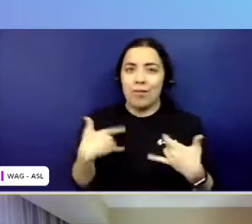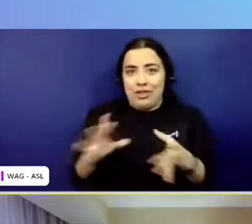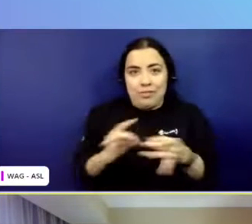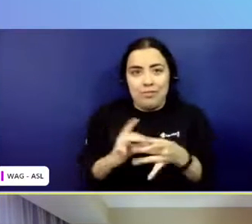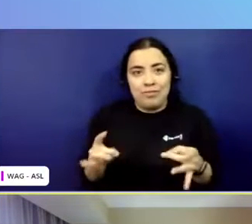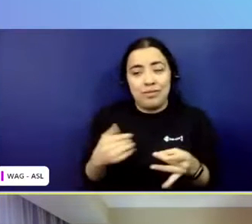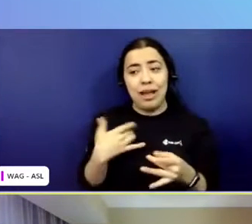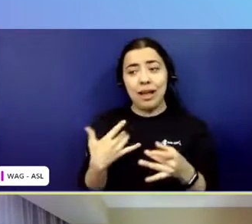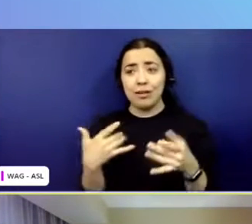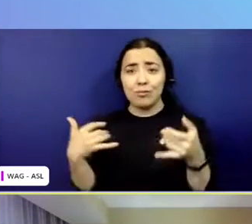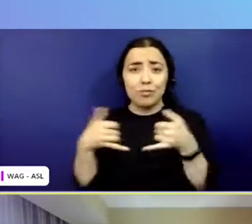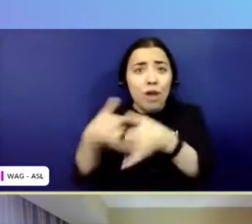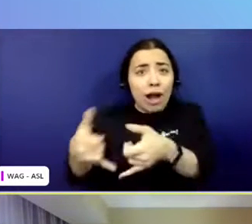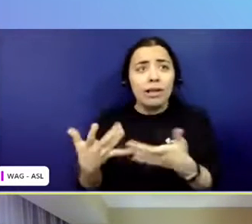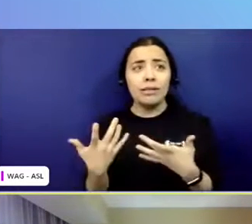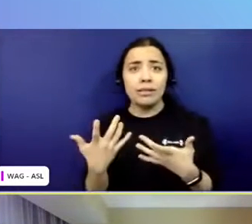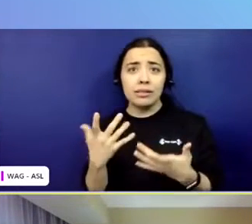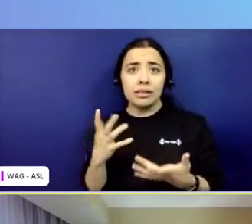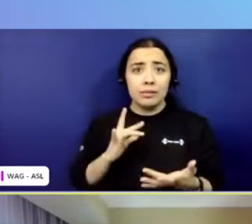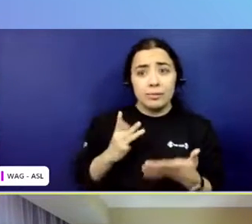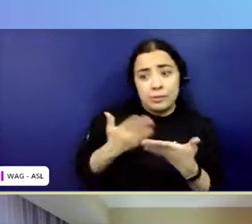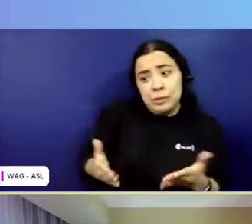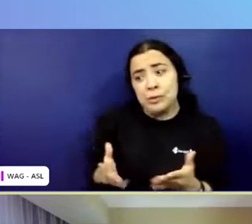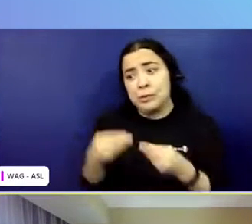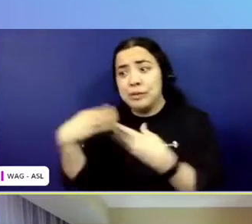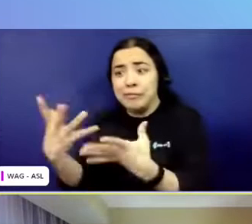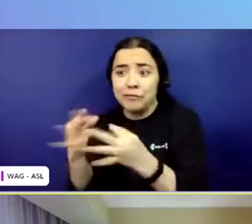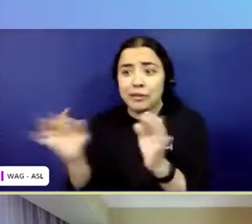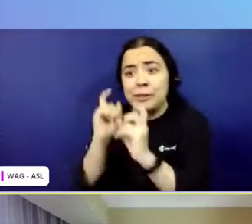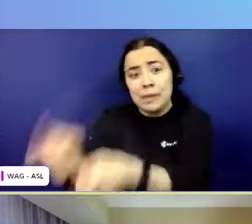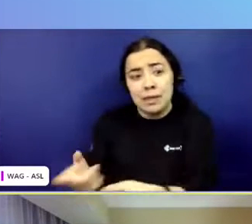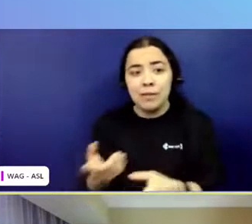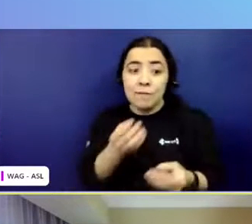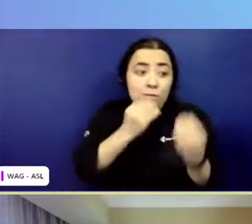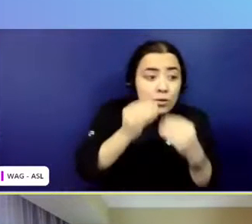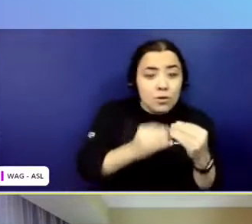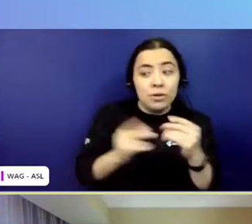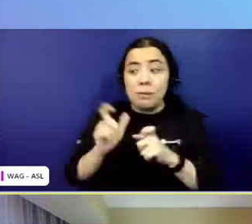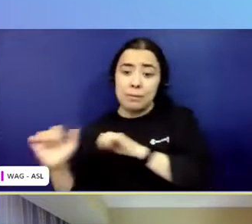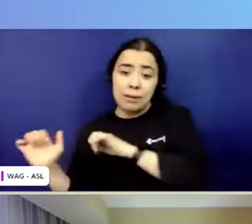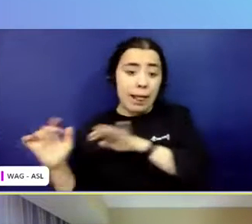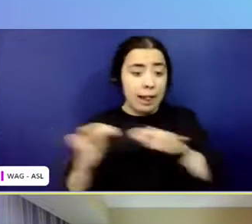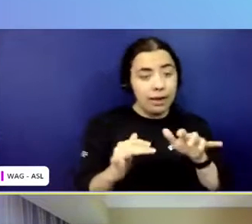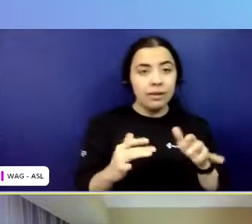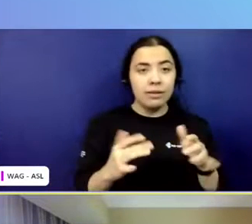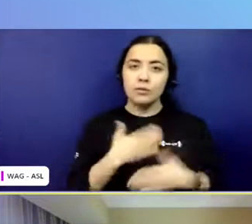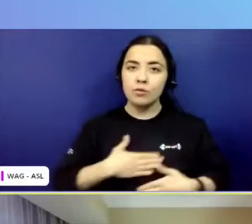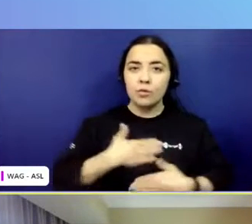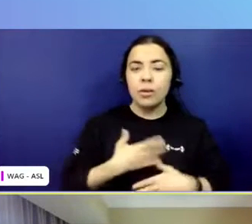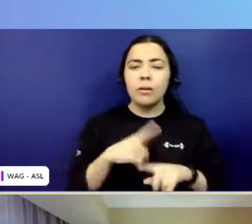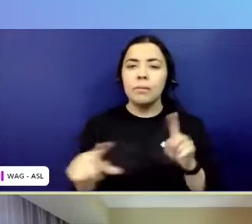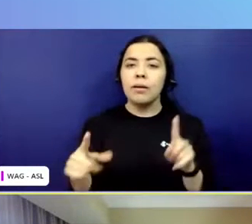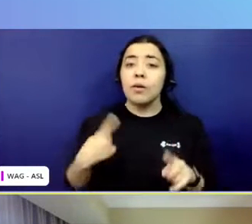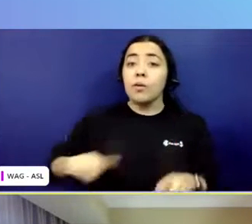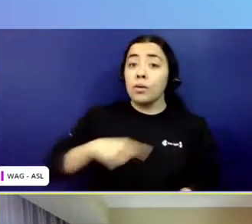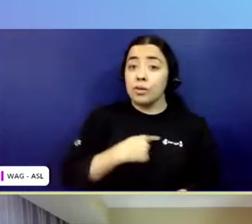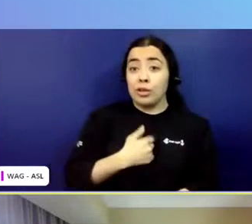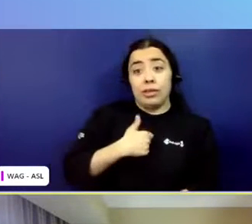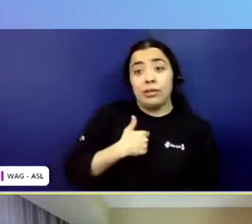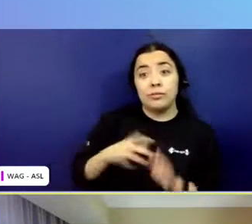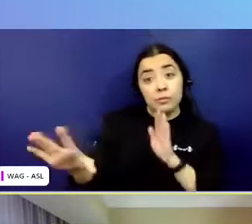got prizes, swag, food. They are all great enticements. And while what we have